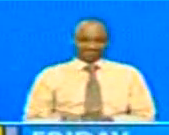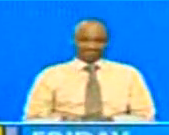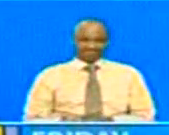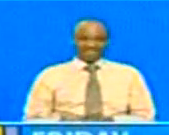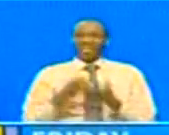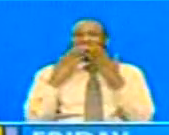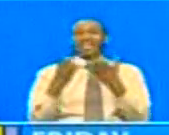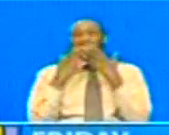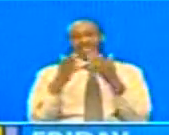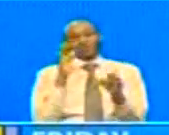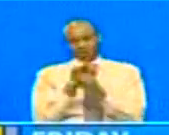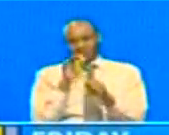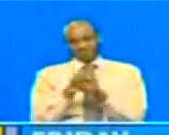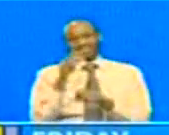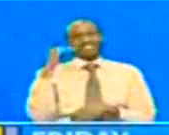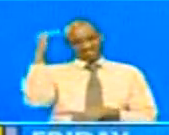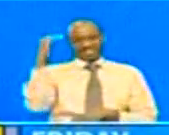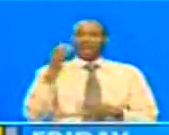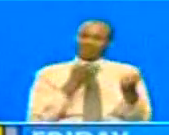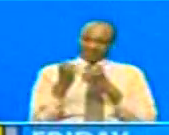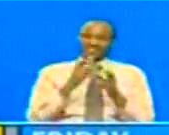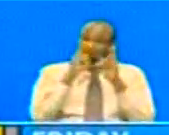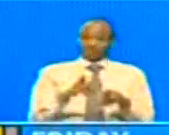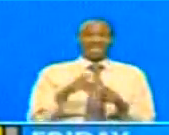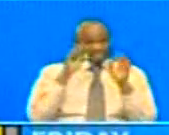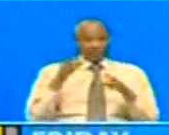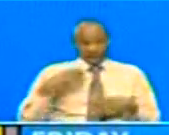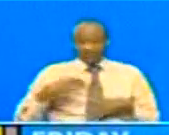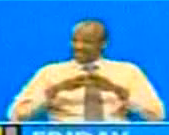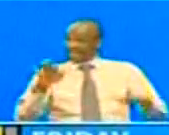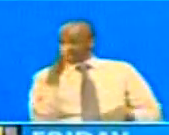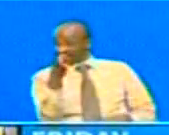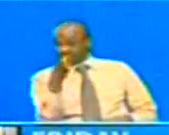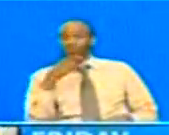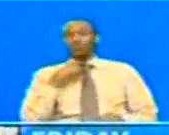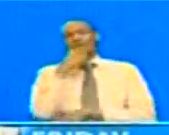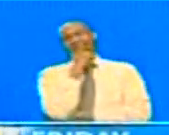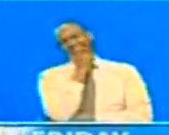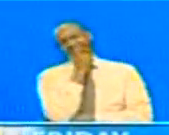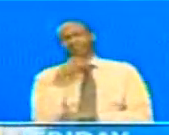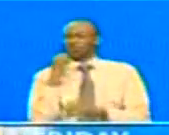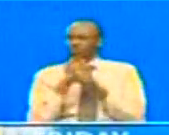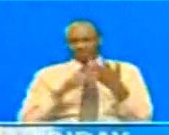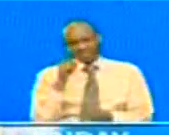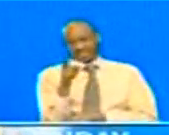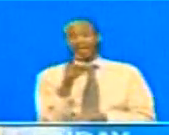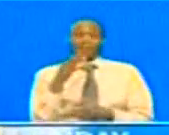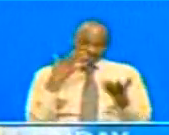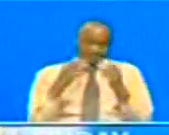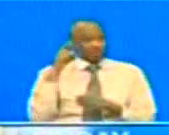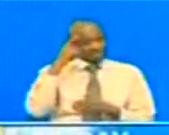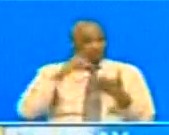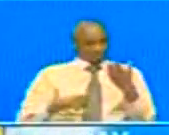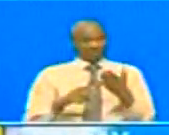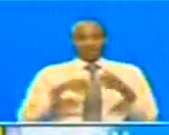Well, many thanks there, Philip Kitanya, our senior business reporter. And in case you have a piece of land and you're just wondering what to do with it, maybe you should